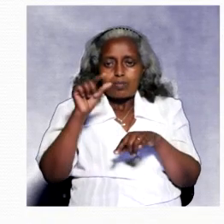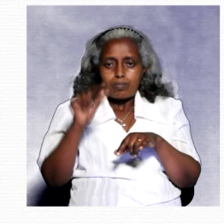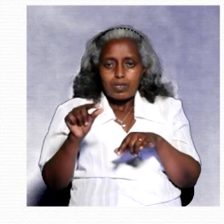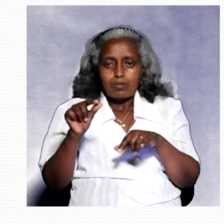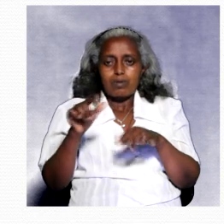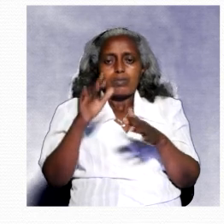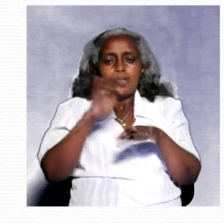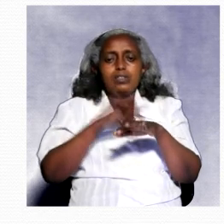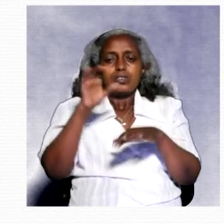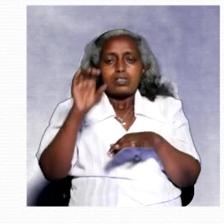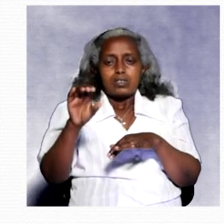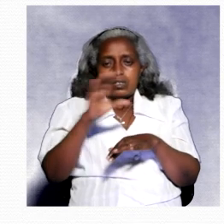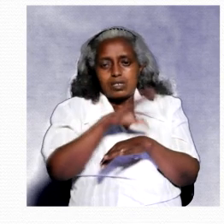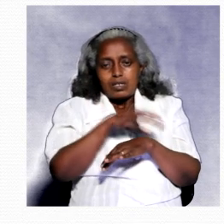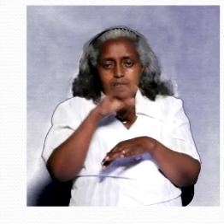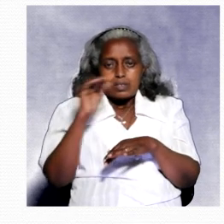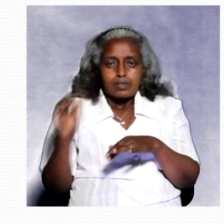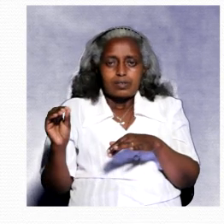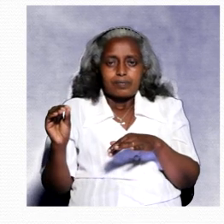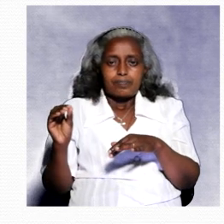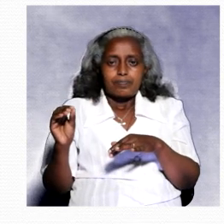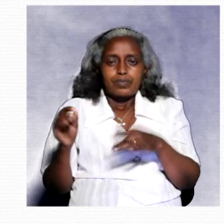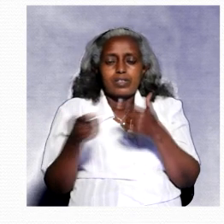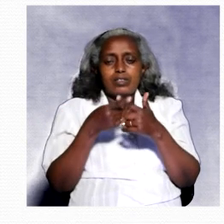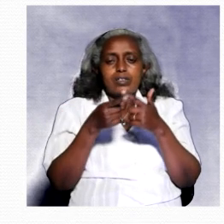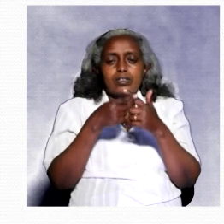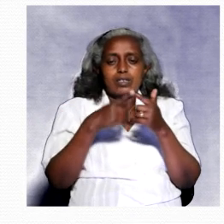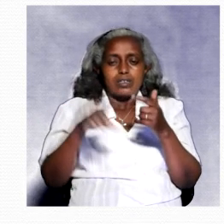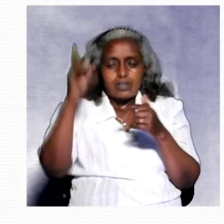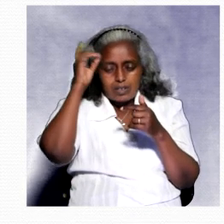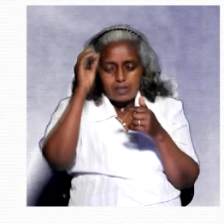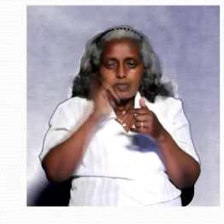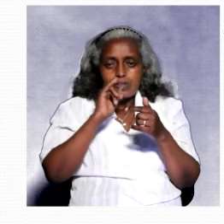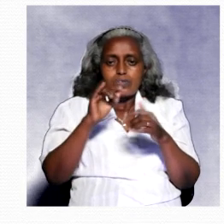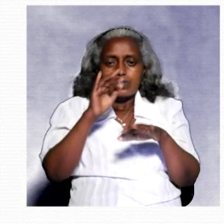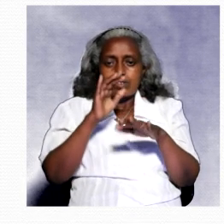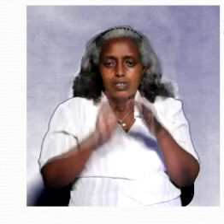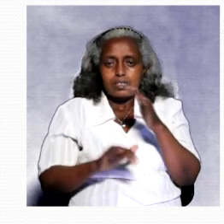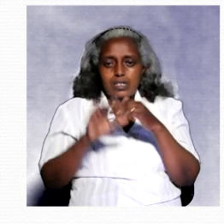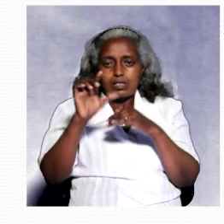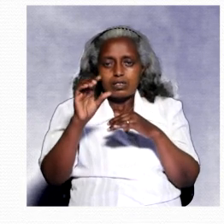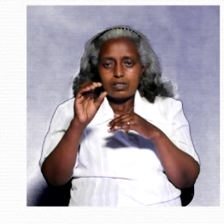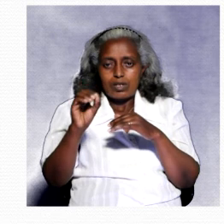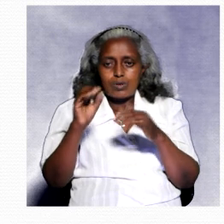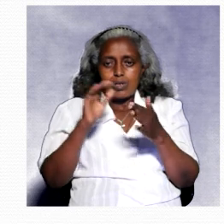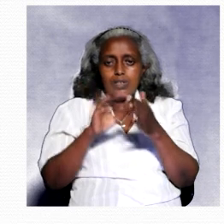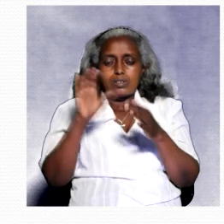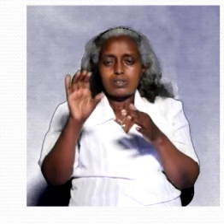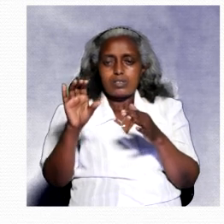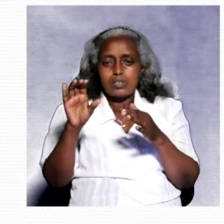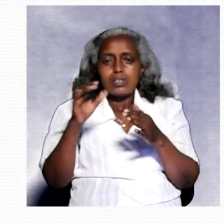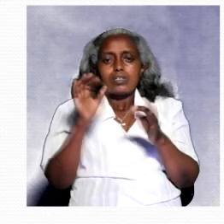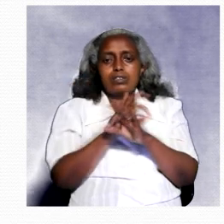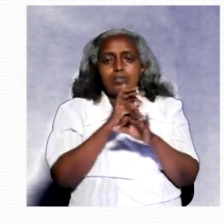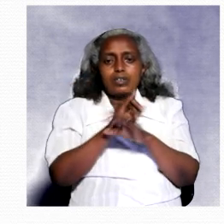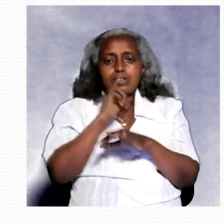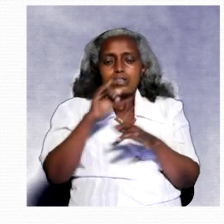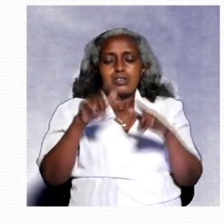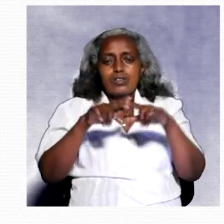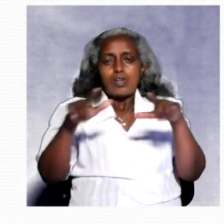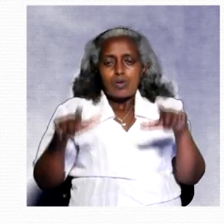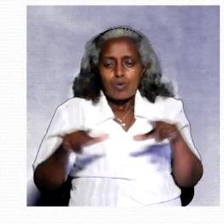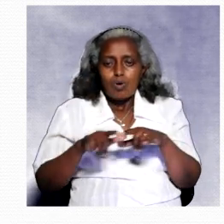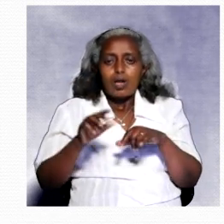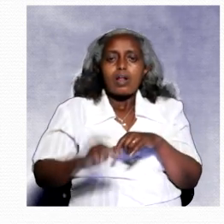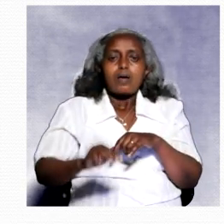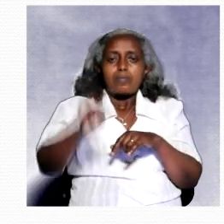c. And if the second derivative is less than zero at c, then the function will have local maximum